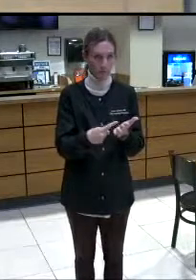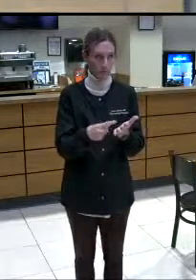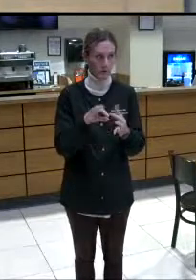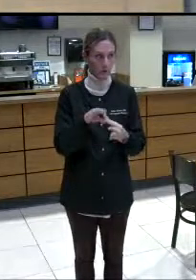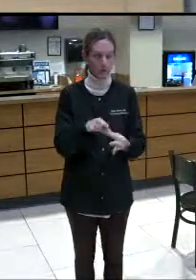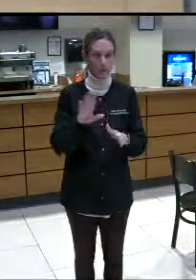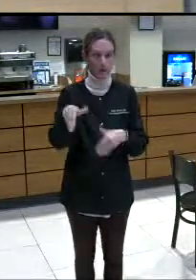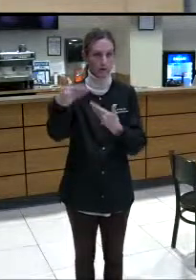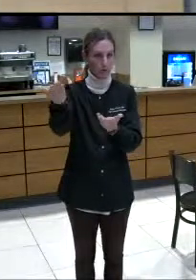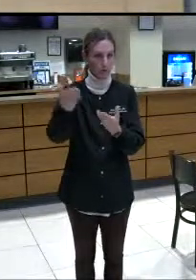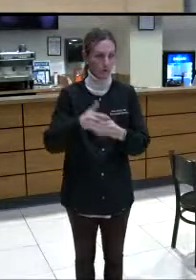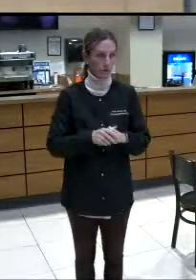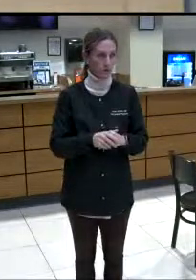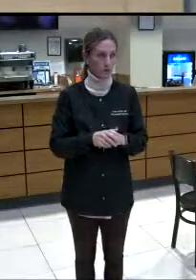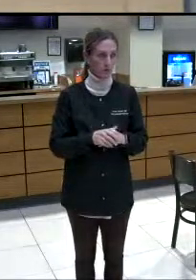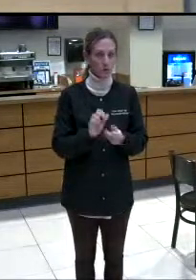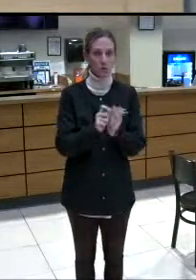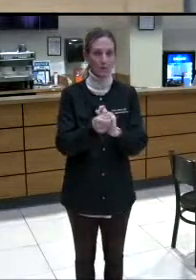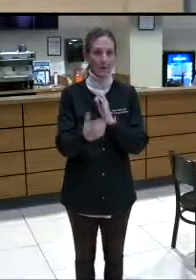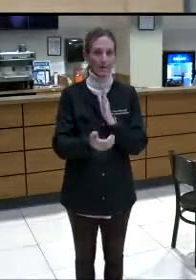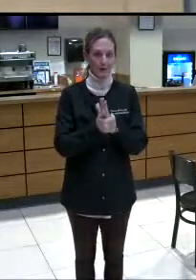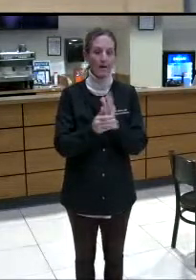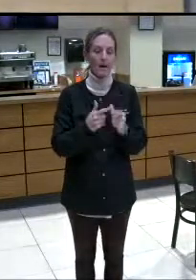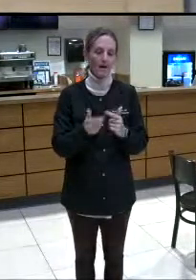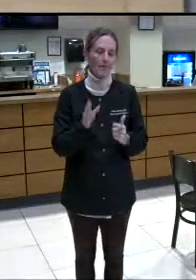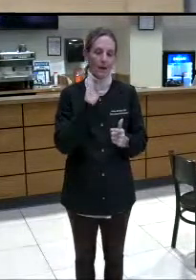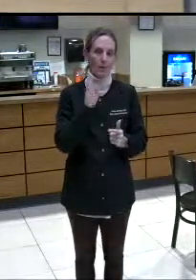to amend the agenda before we take the vote?